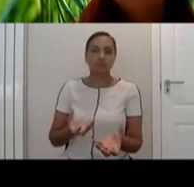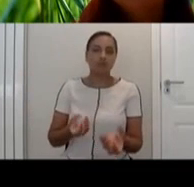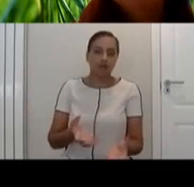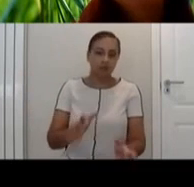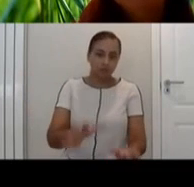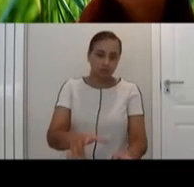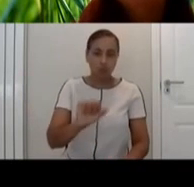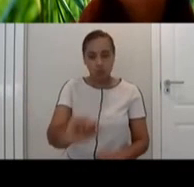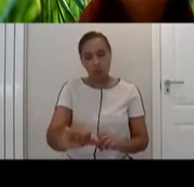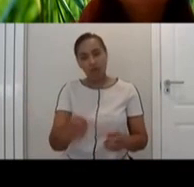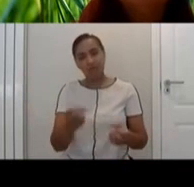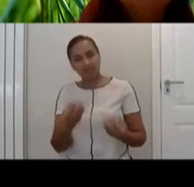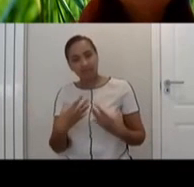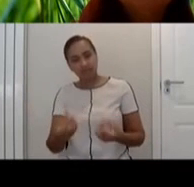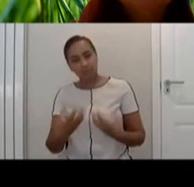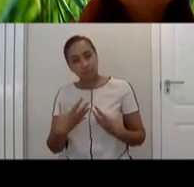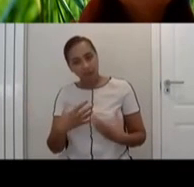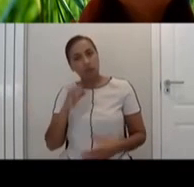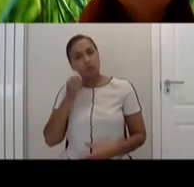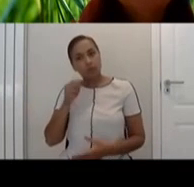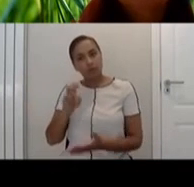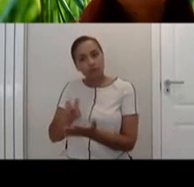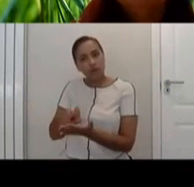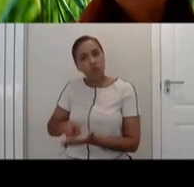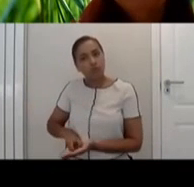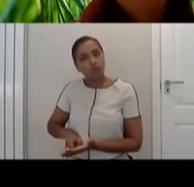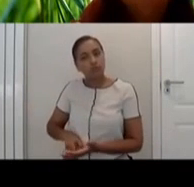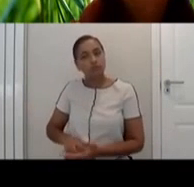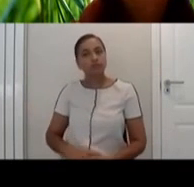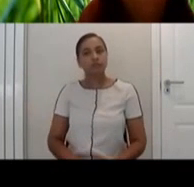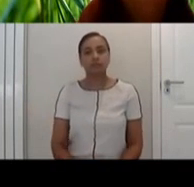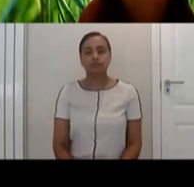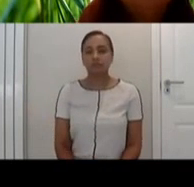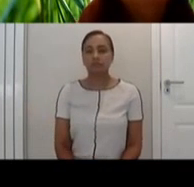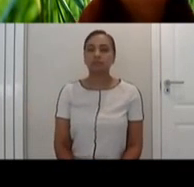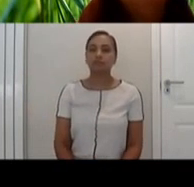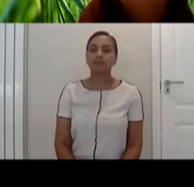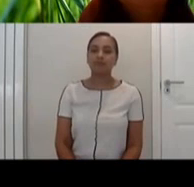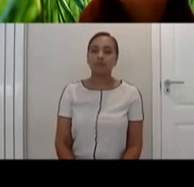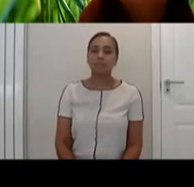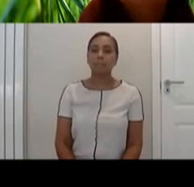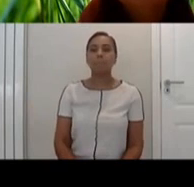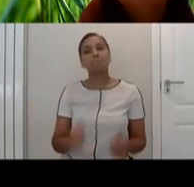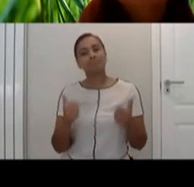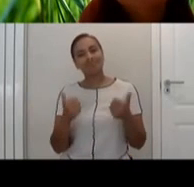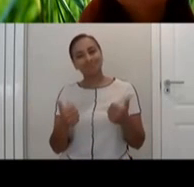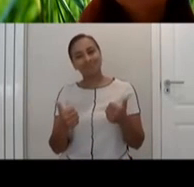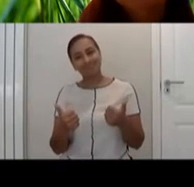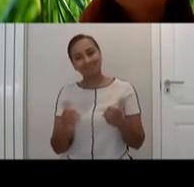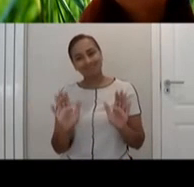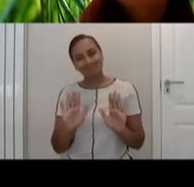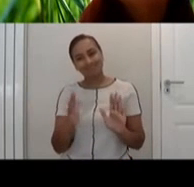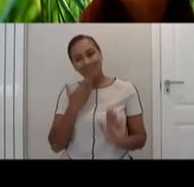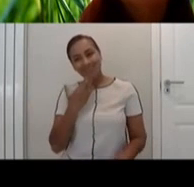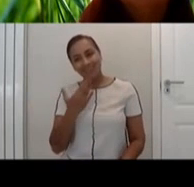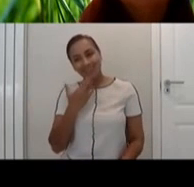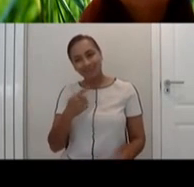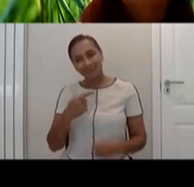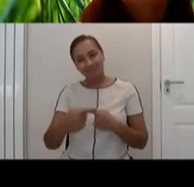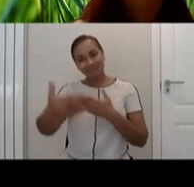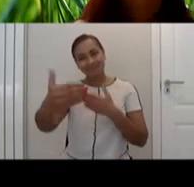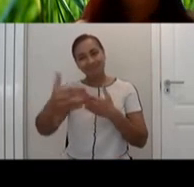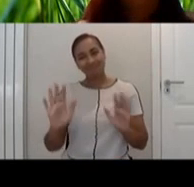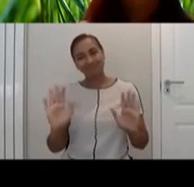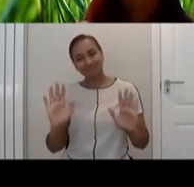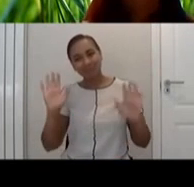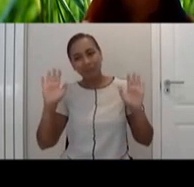of your points made will still be noted. And wishing you, all the best for today and the coming weeks. All right,